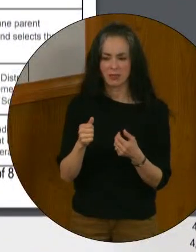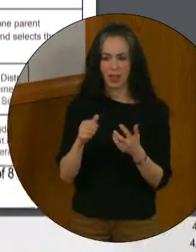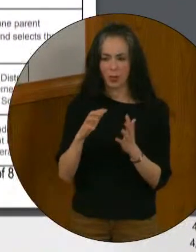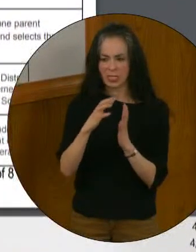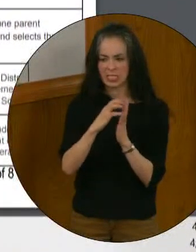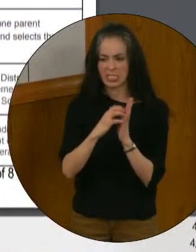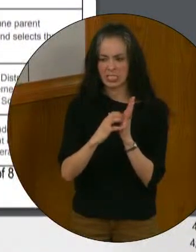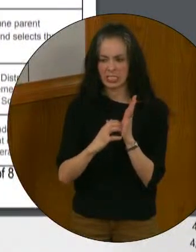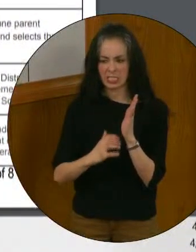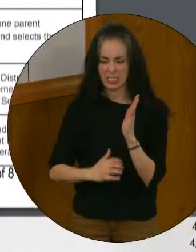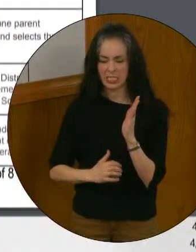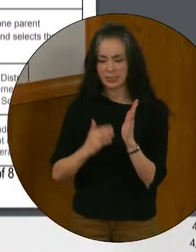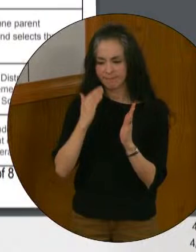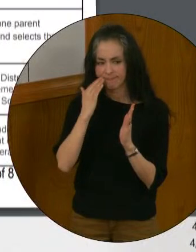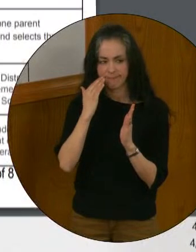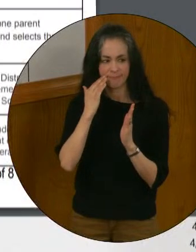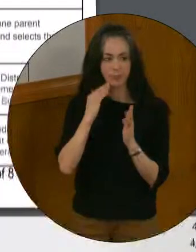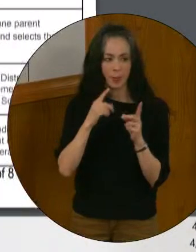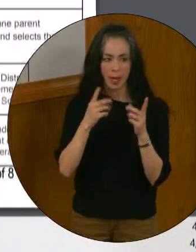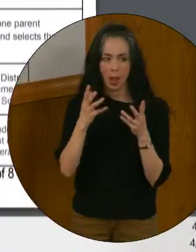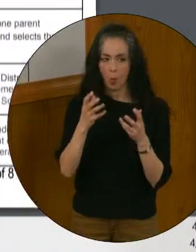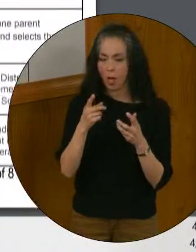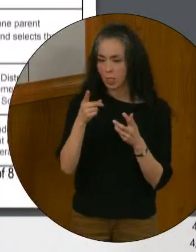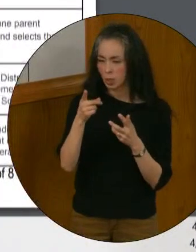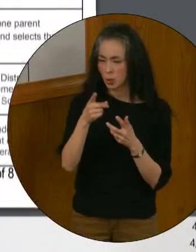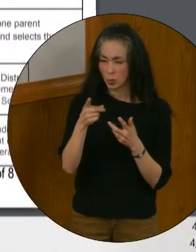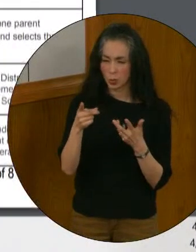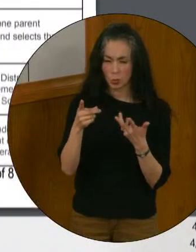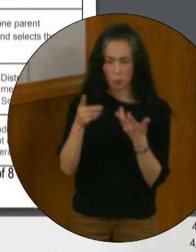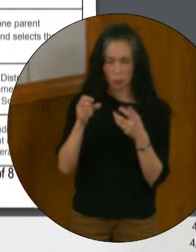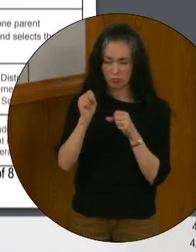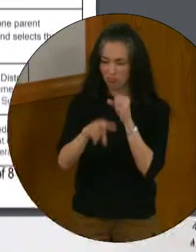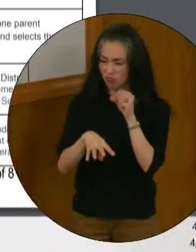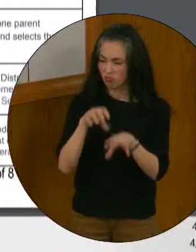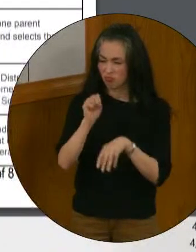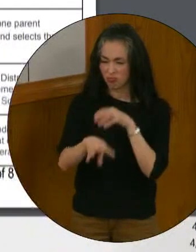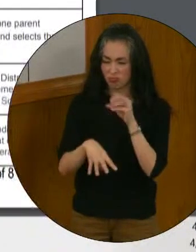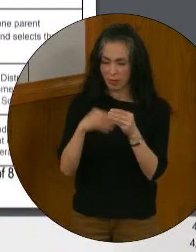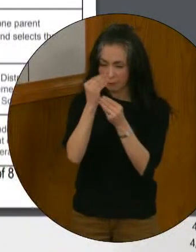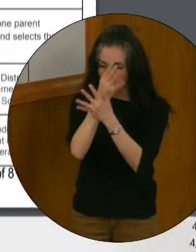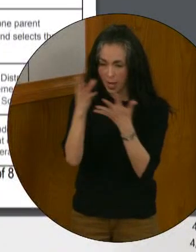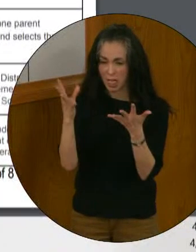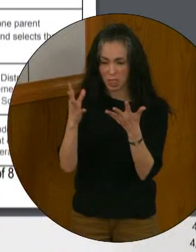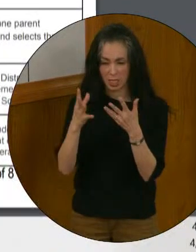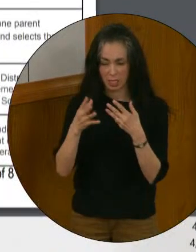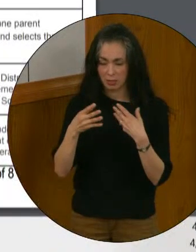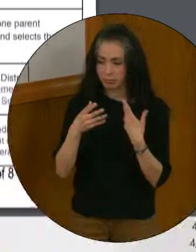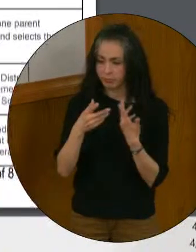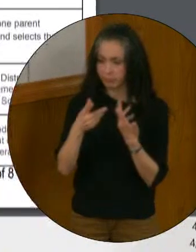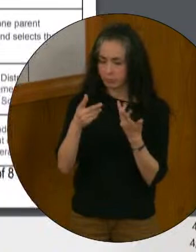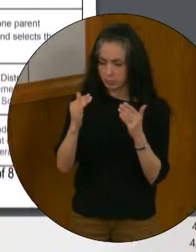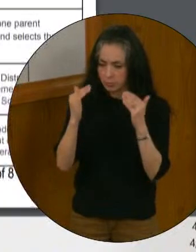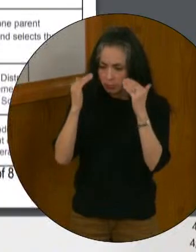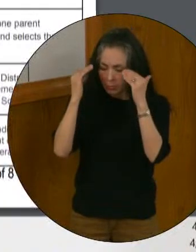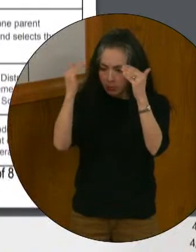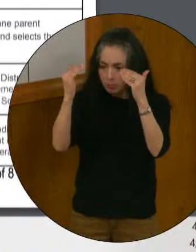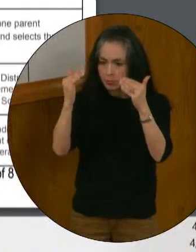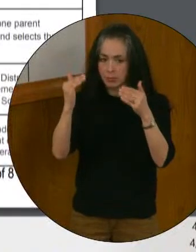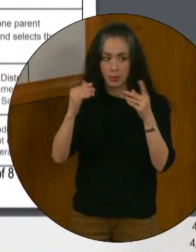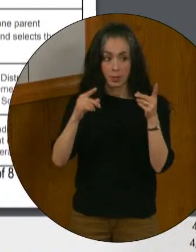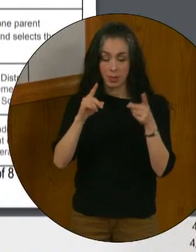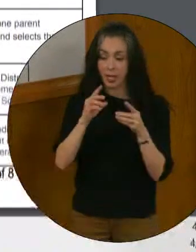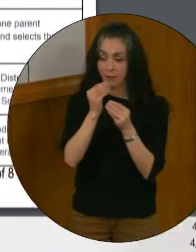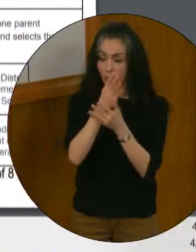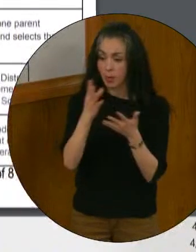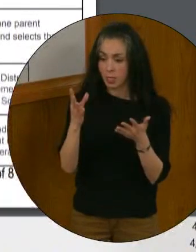I recognize, but I wanted you to have as much information on a high level, besides, this information